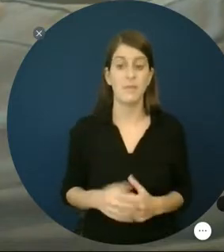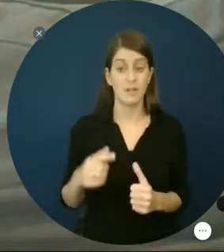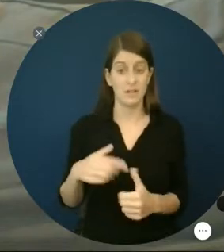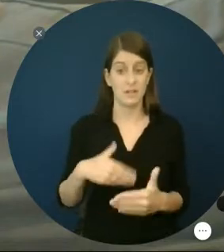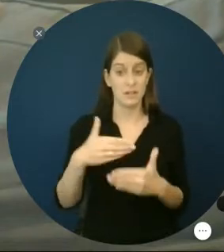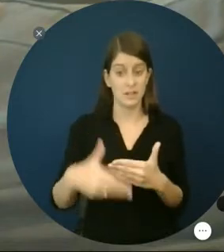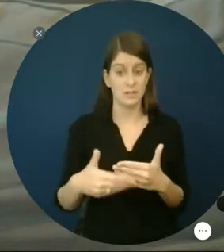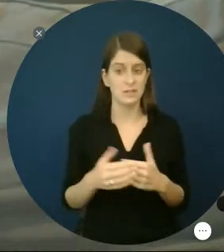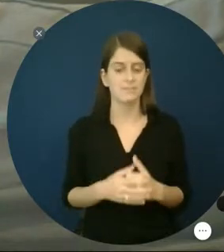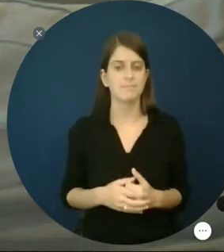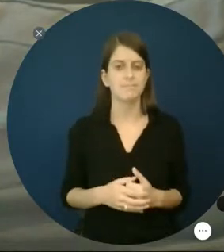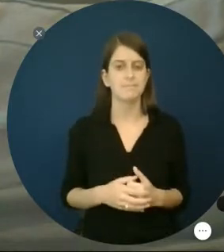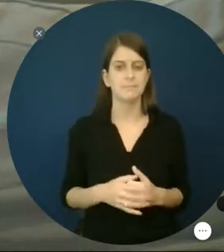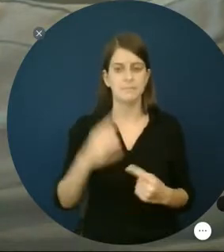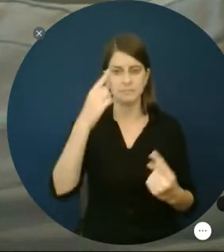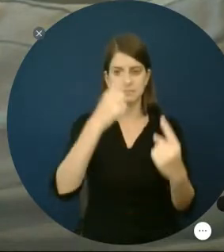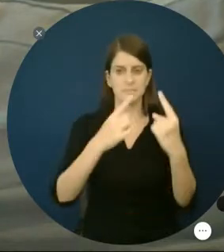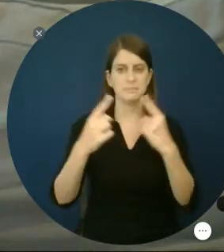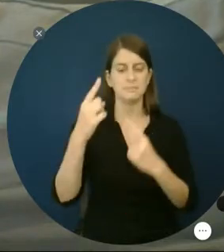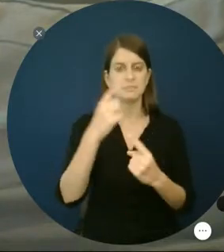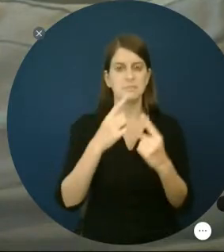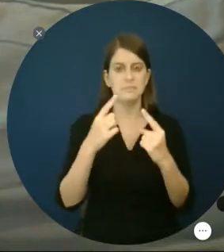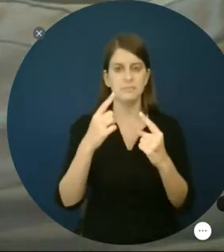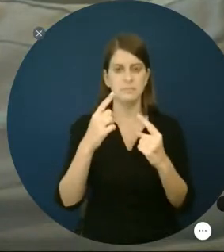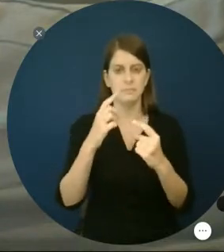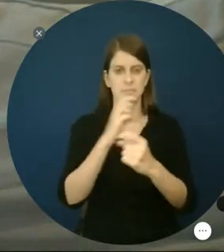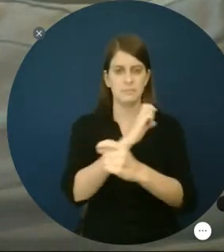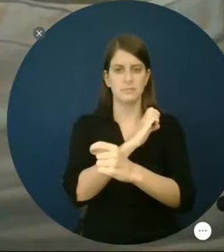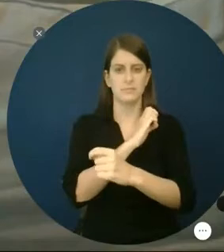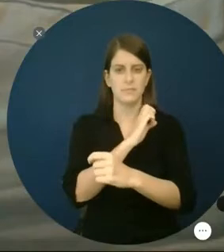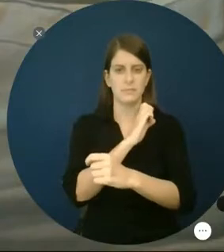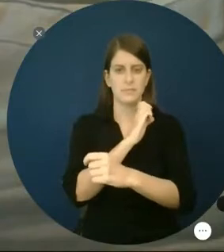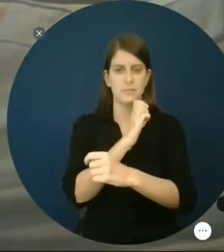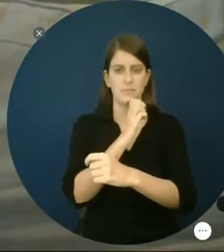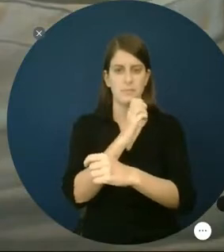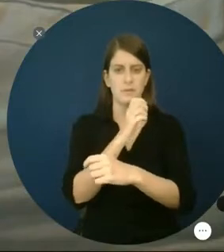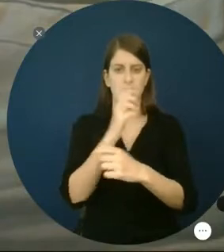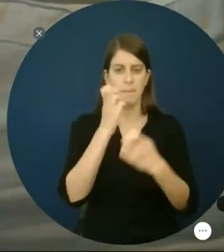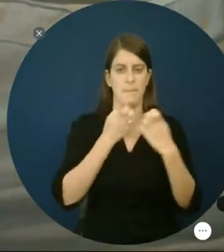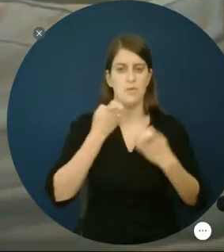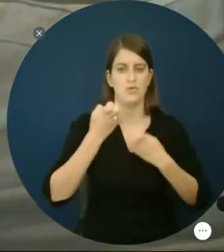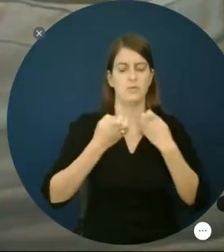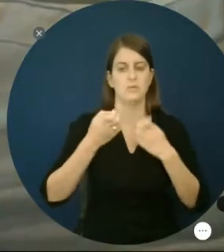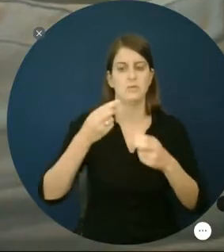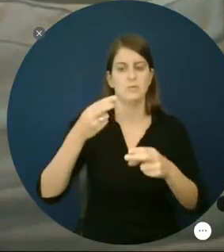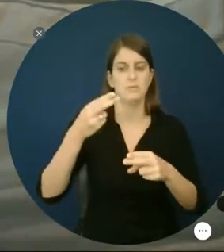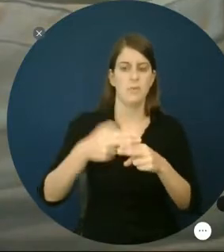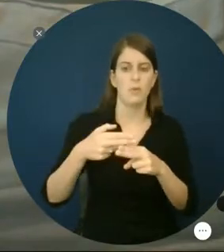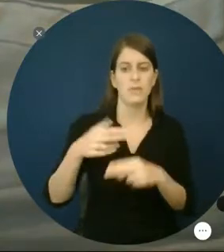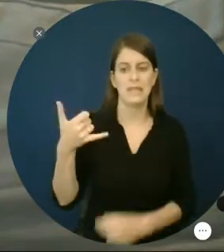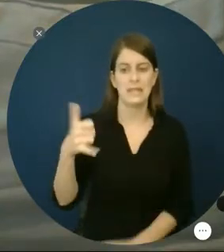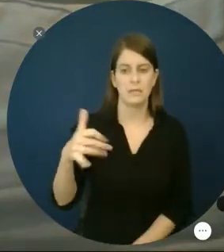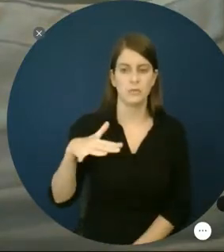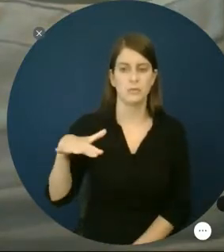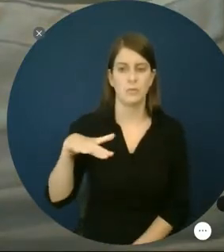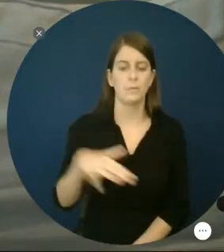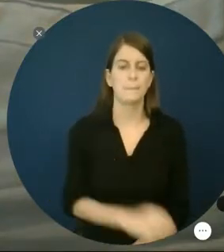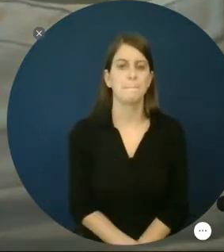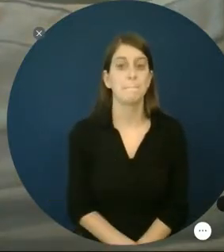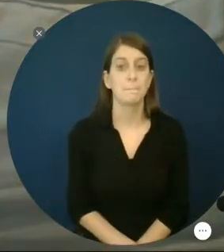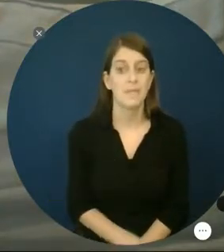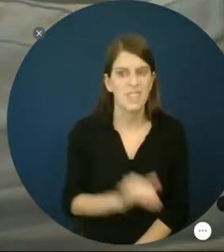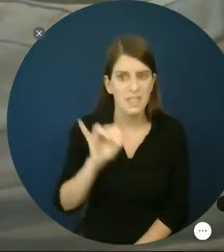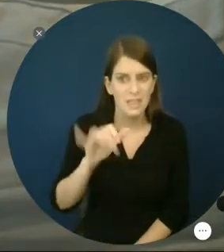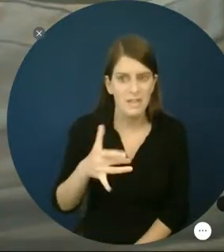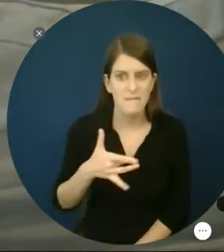Next, we can think about a group of emotions that we'll call the yellow zone group of emotions. These